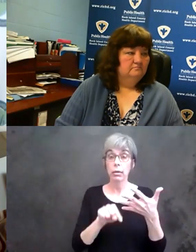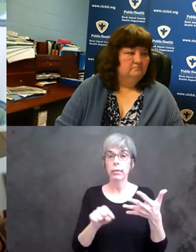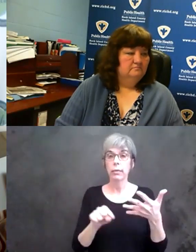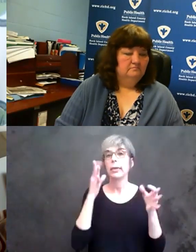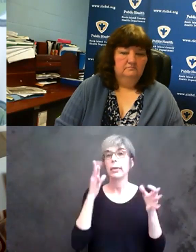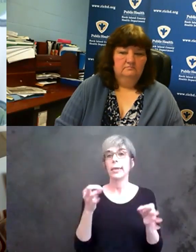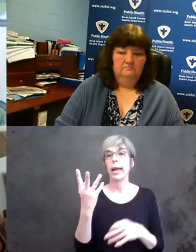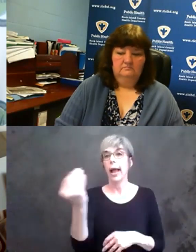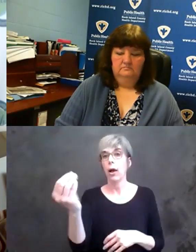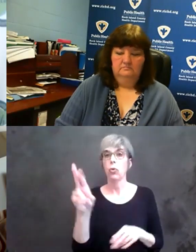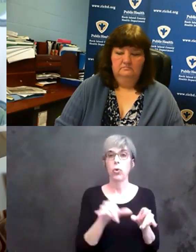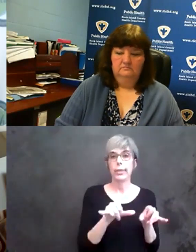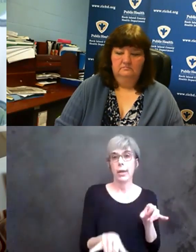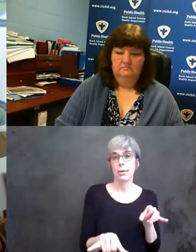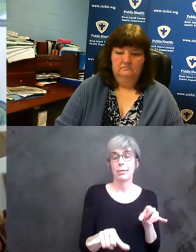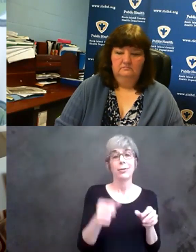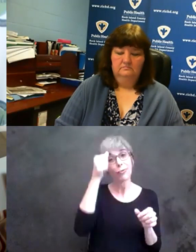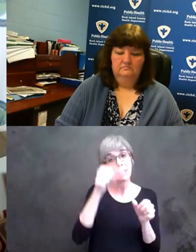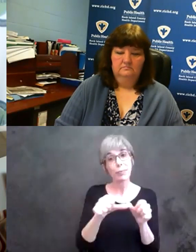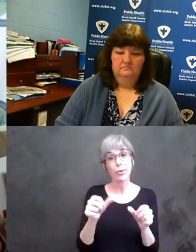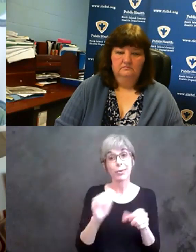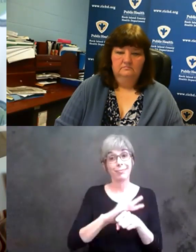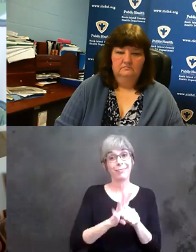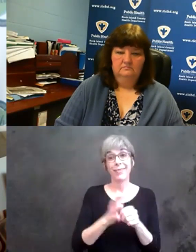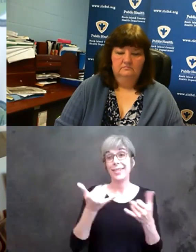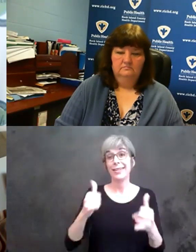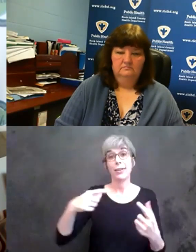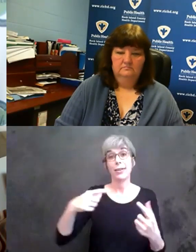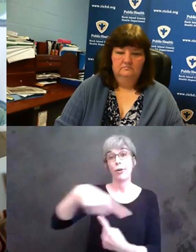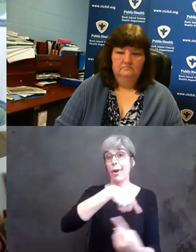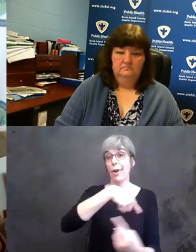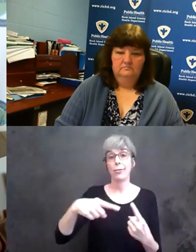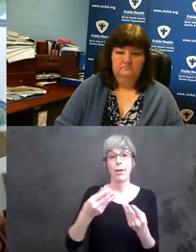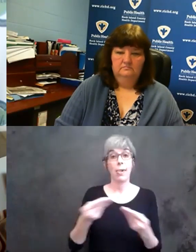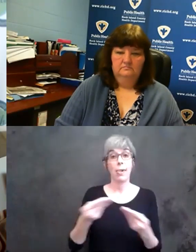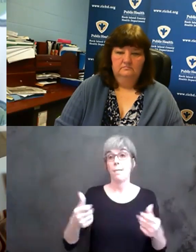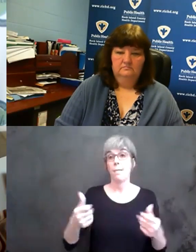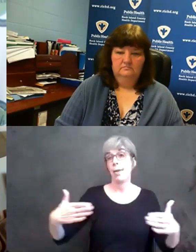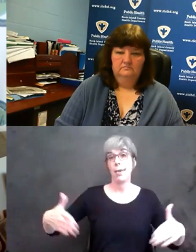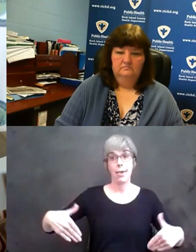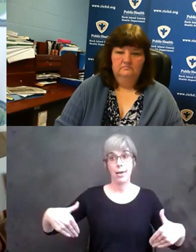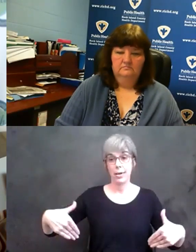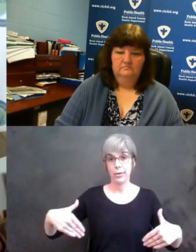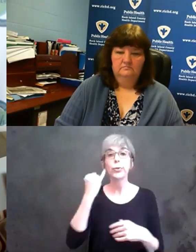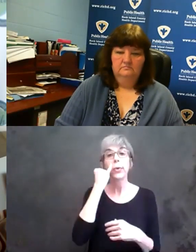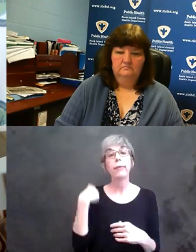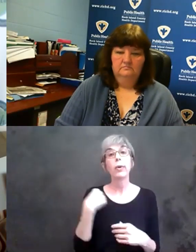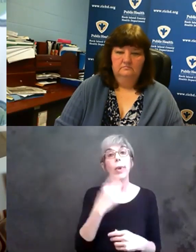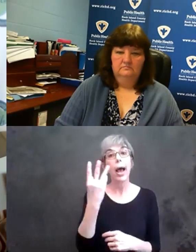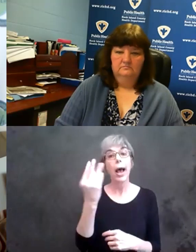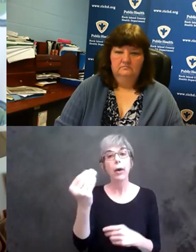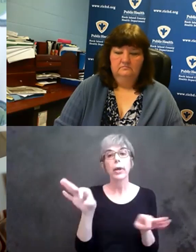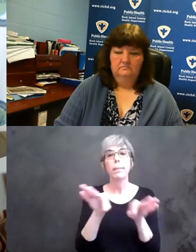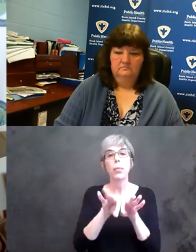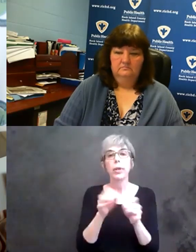our community. We need to make smart, careful decisions on why we go out, when we make trips, or